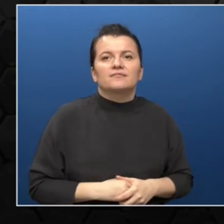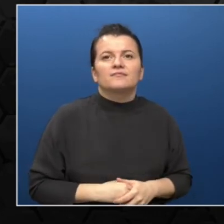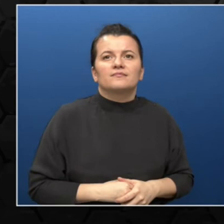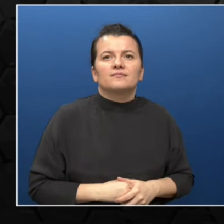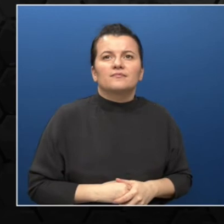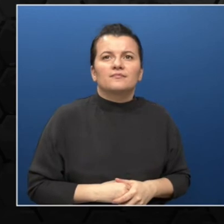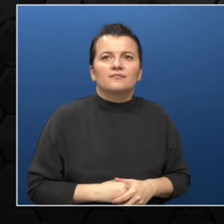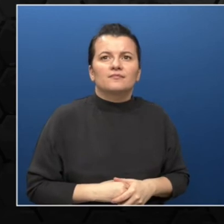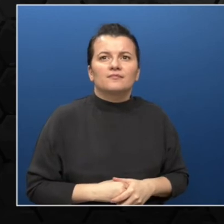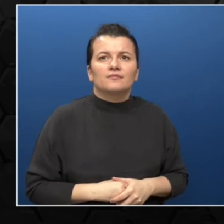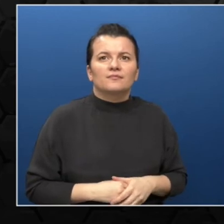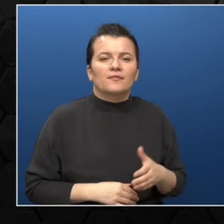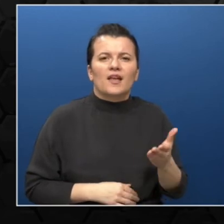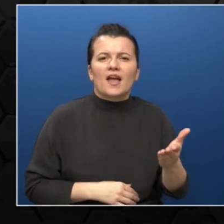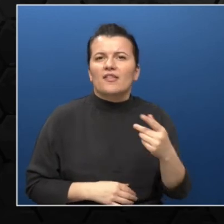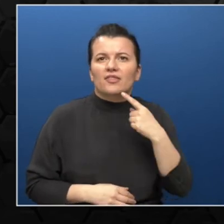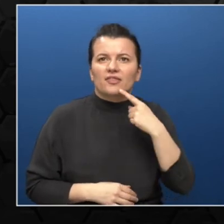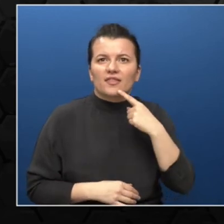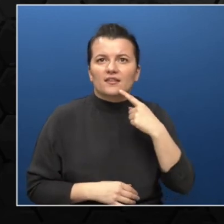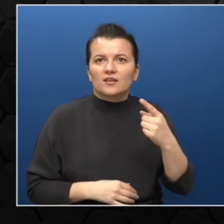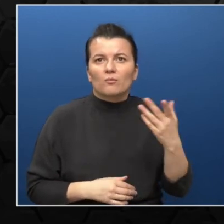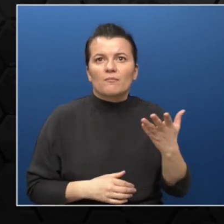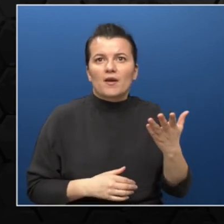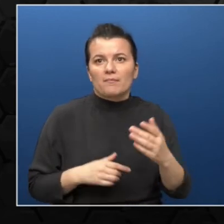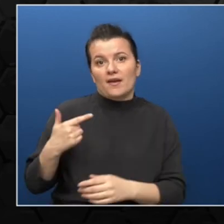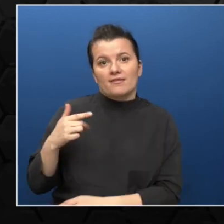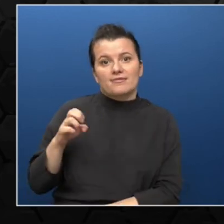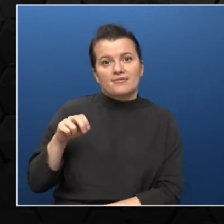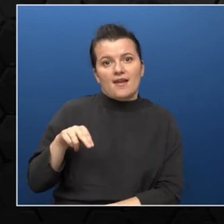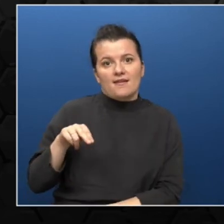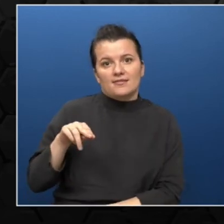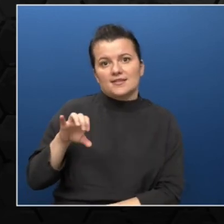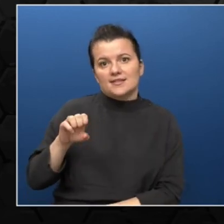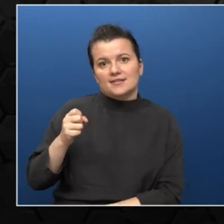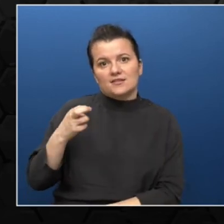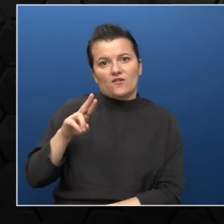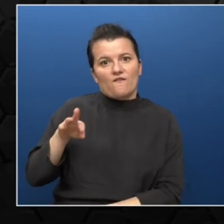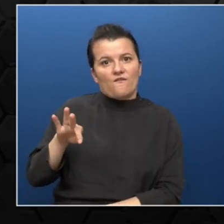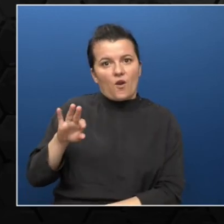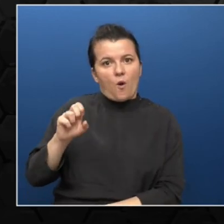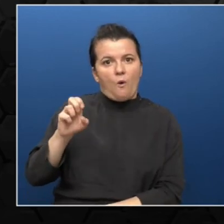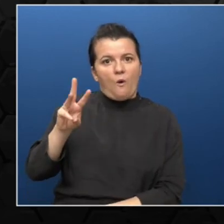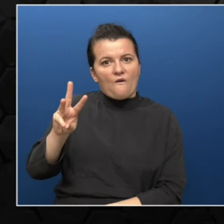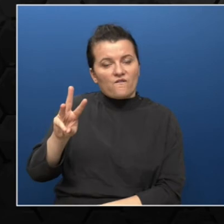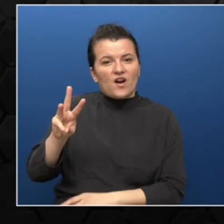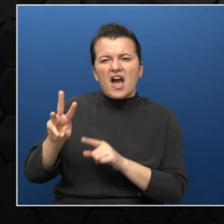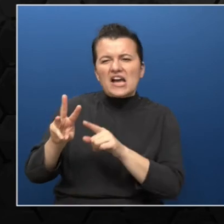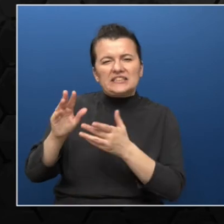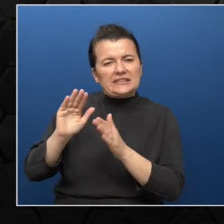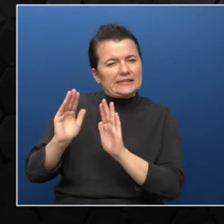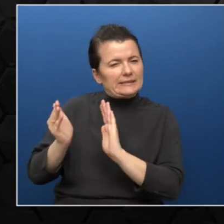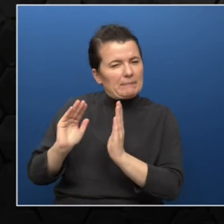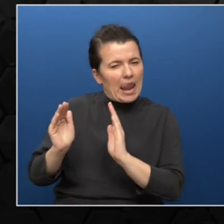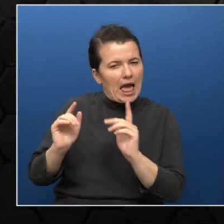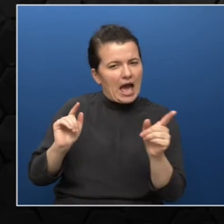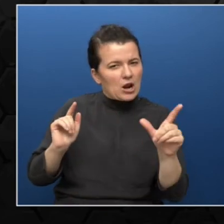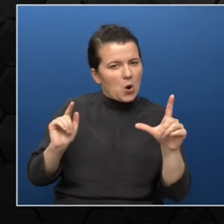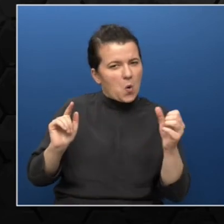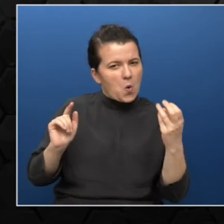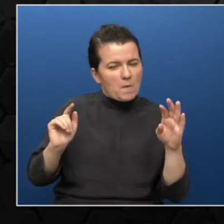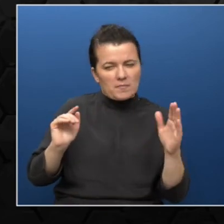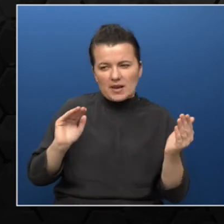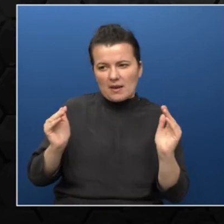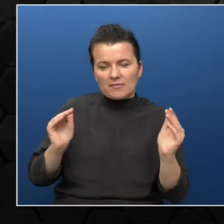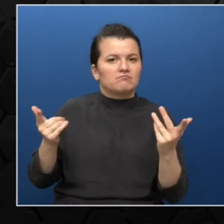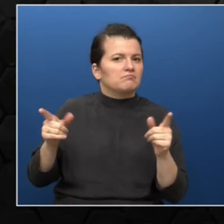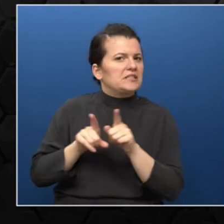Lobe with like some other alternatives like TensorFlow.js, which is also like offering similar stuff, which is like upload your data set,